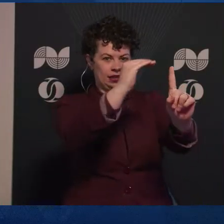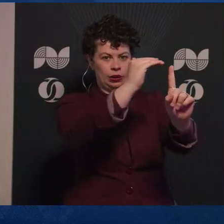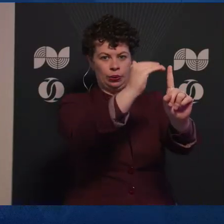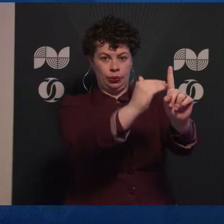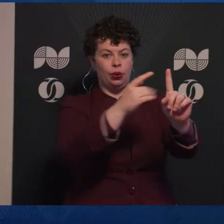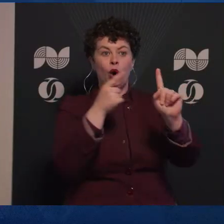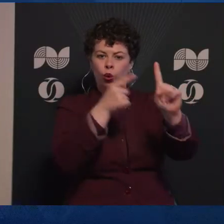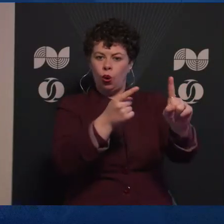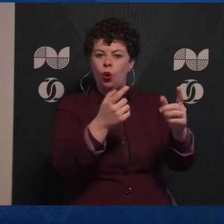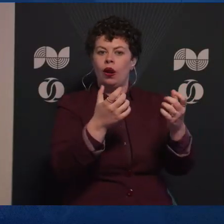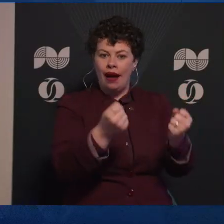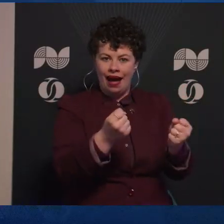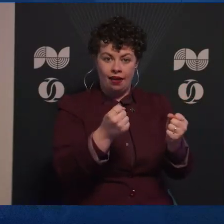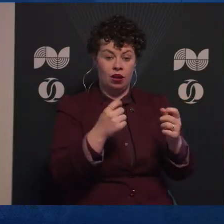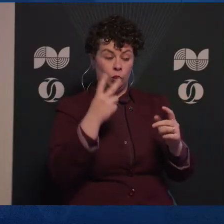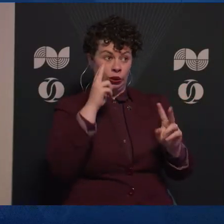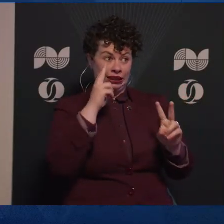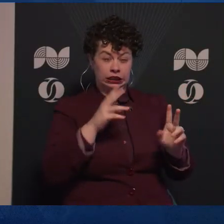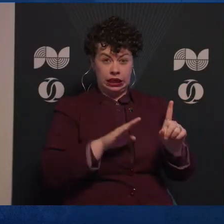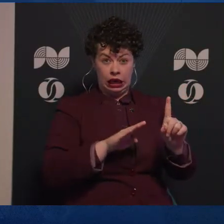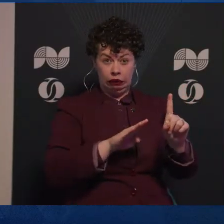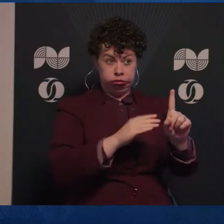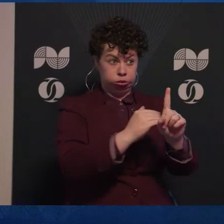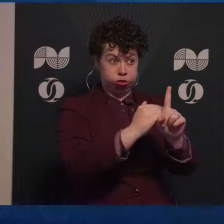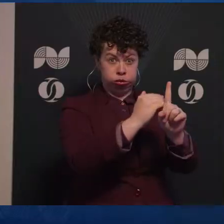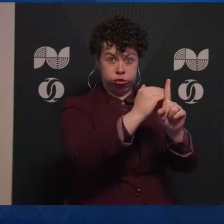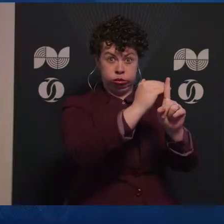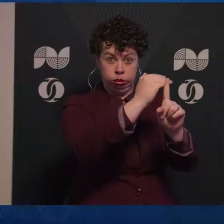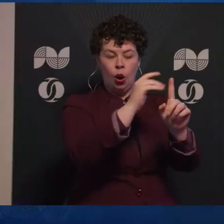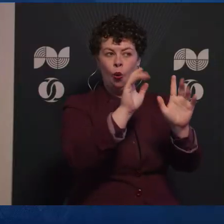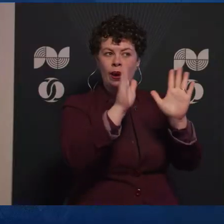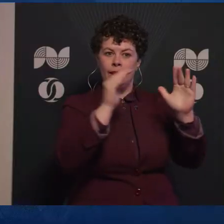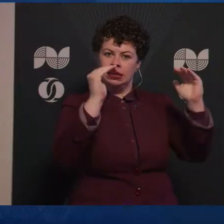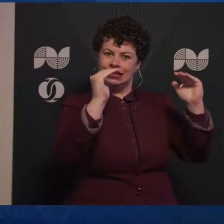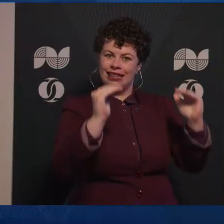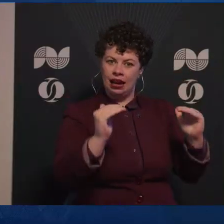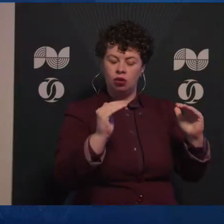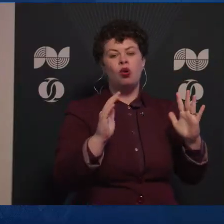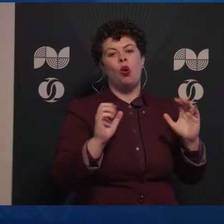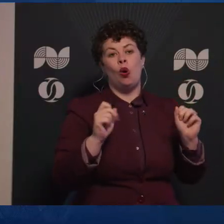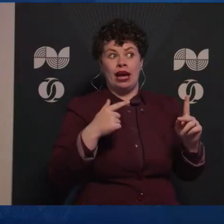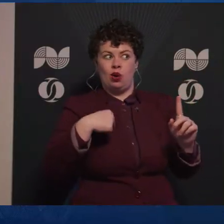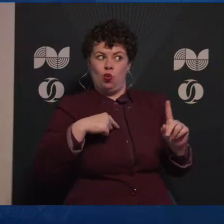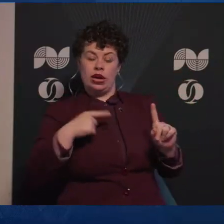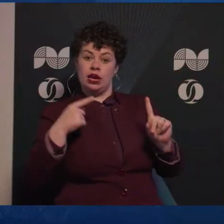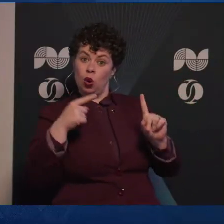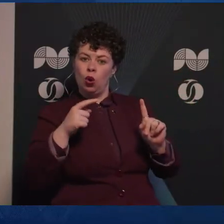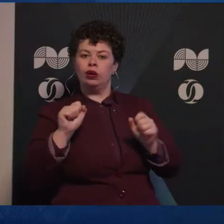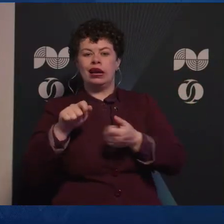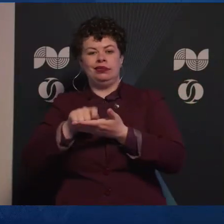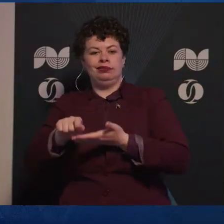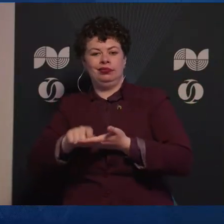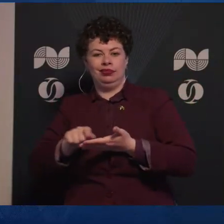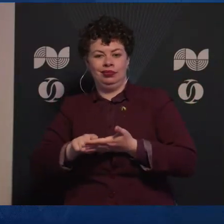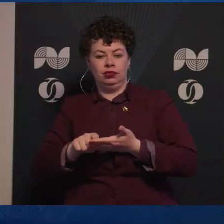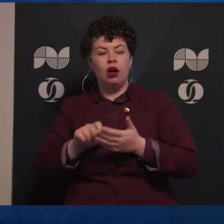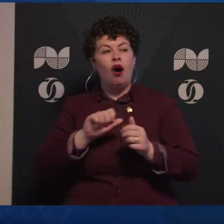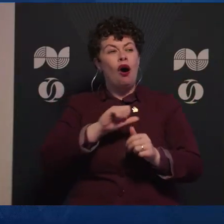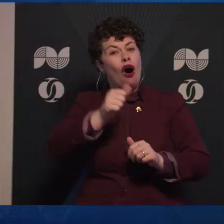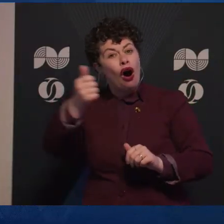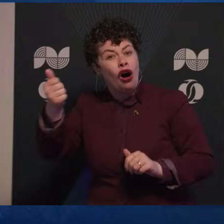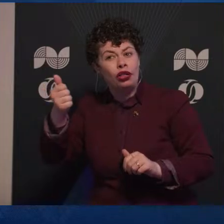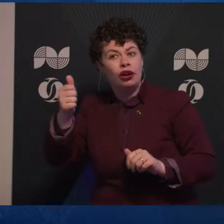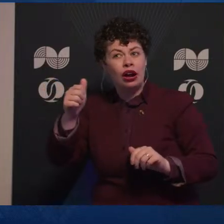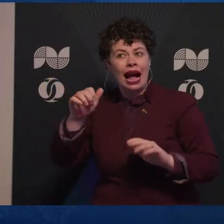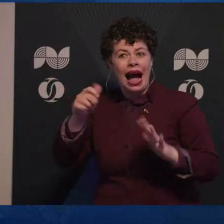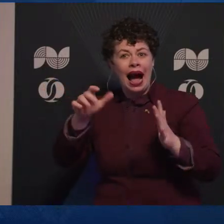to intervene. But if you go beyond green transformation, I think it's incredibly hard to